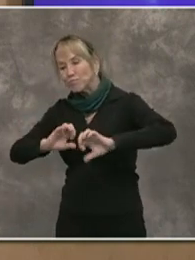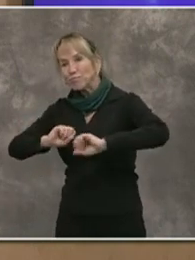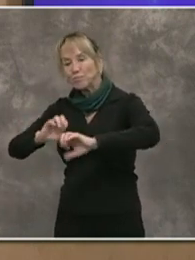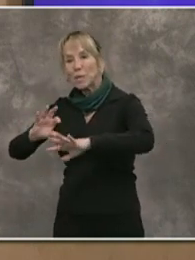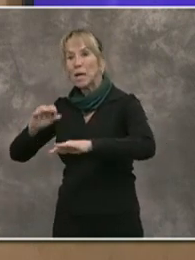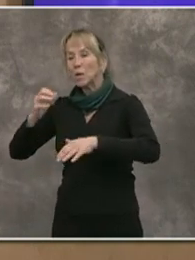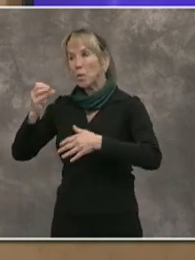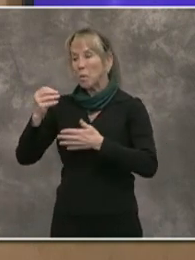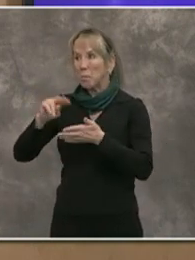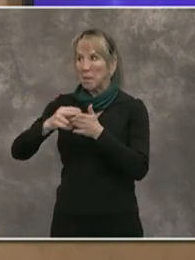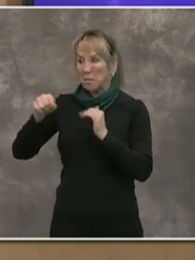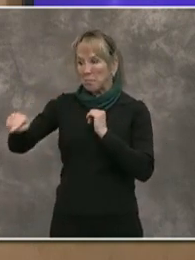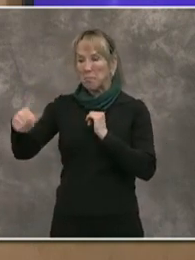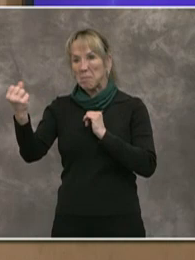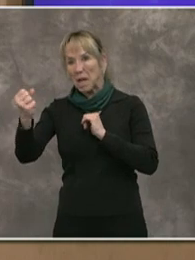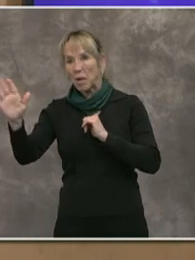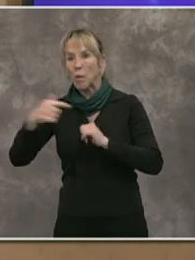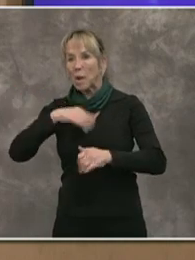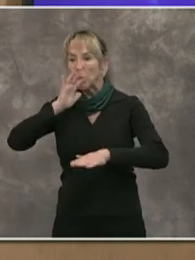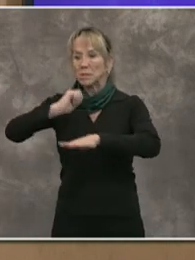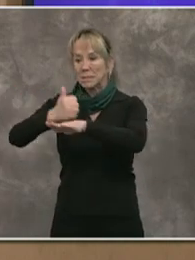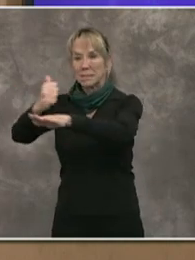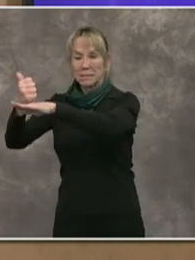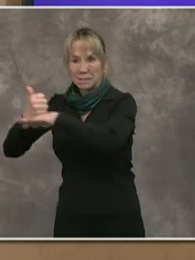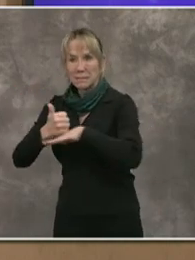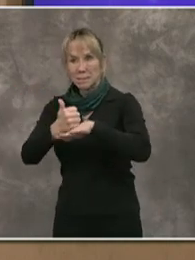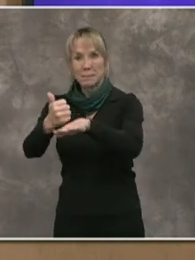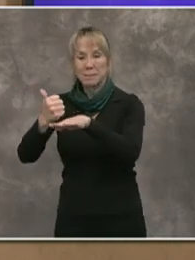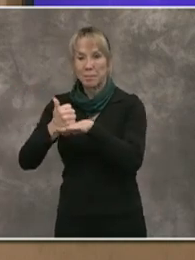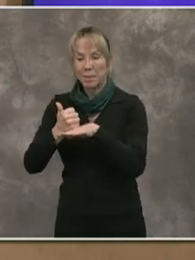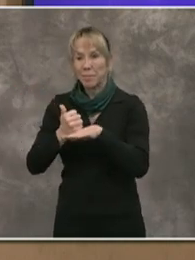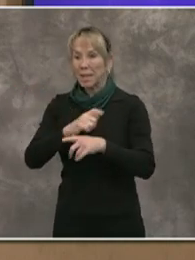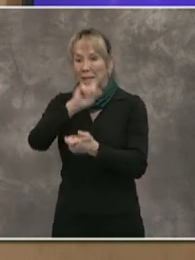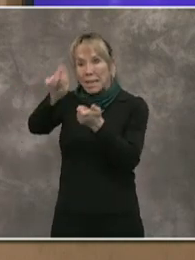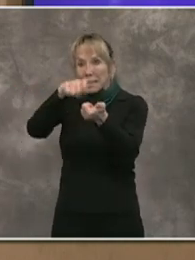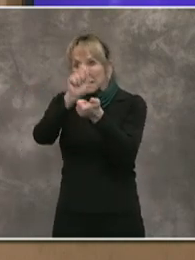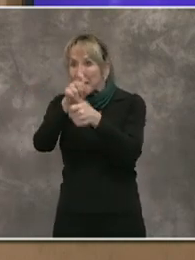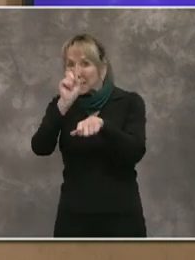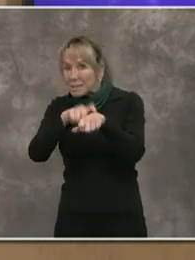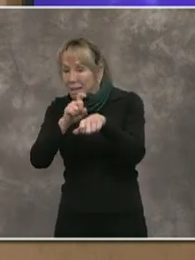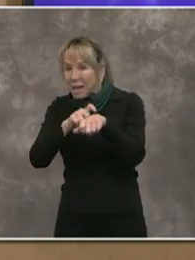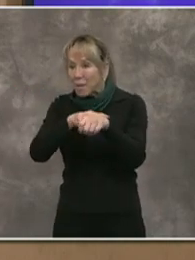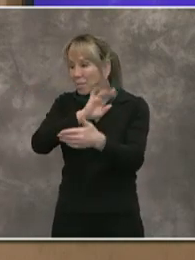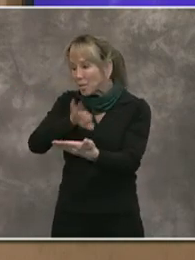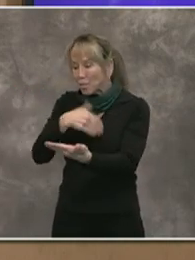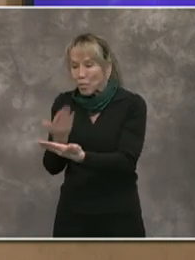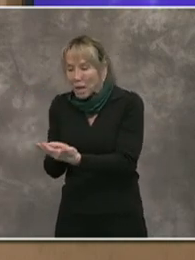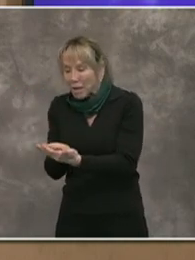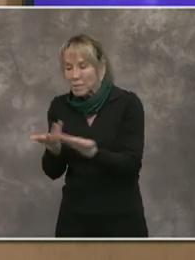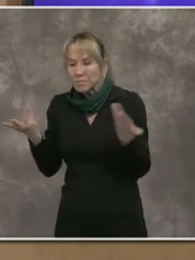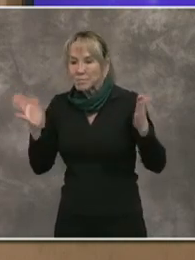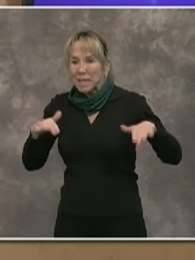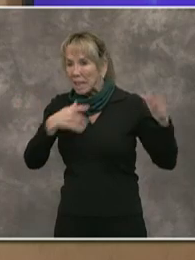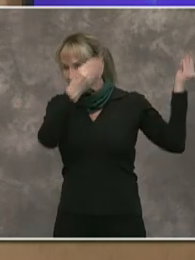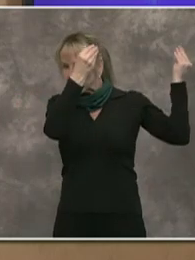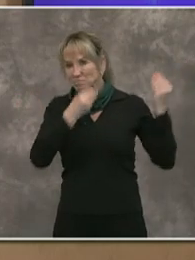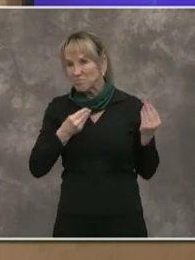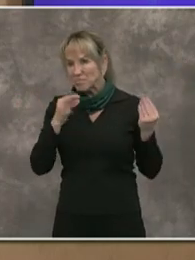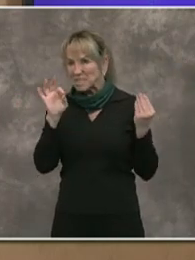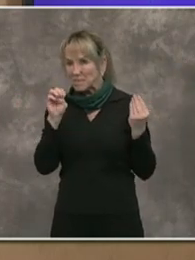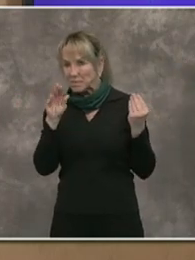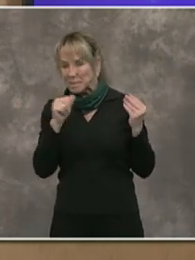up over the weekend. The exact number and time that they arrive, We have yet to be informed by FEMA,